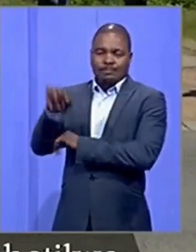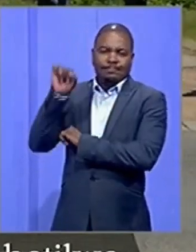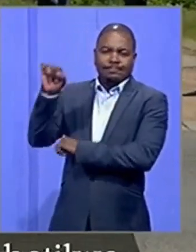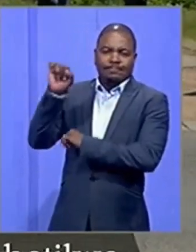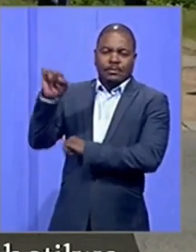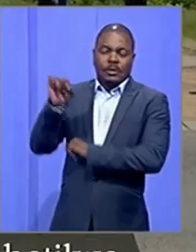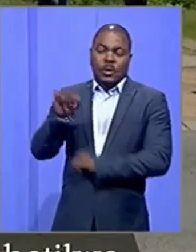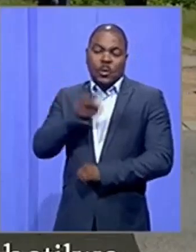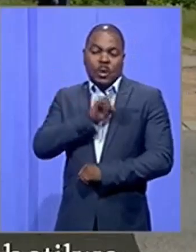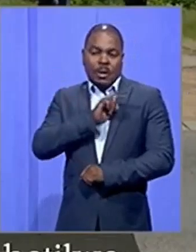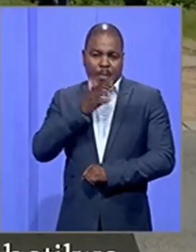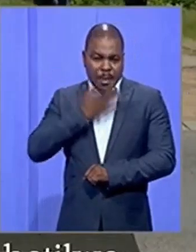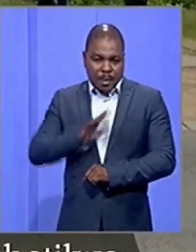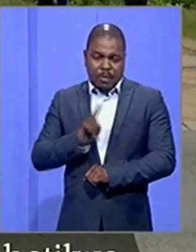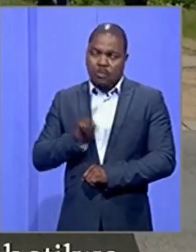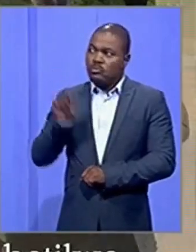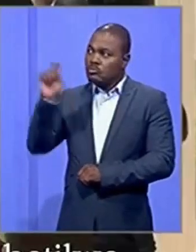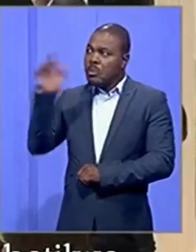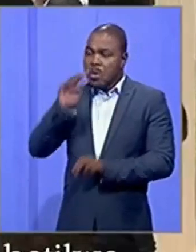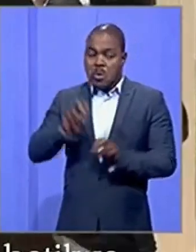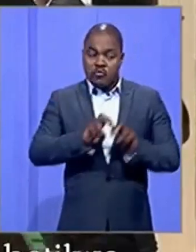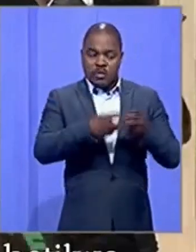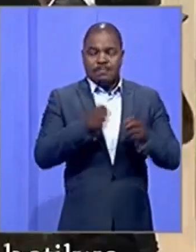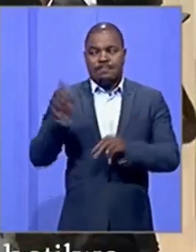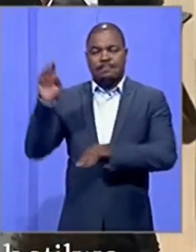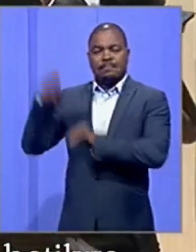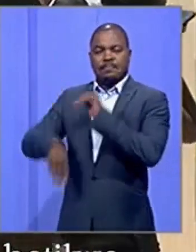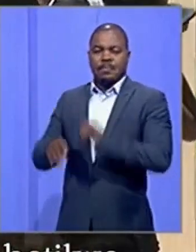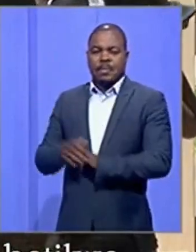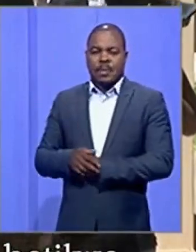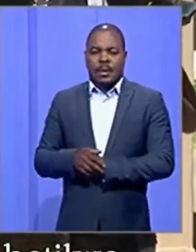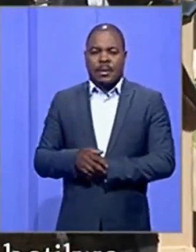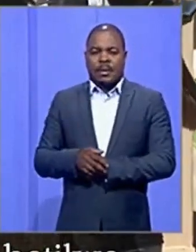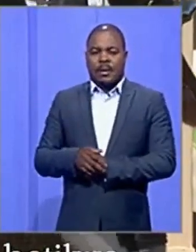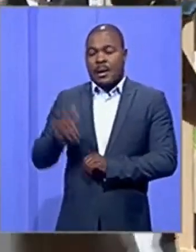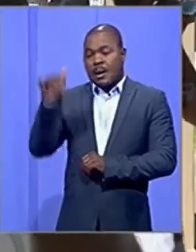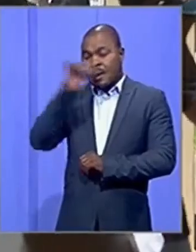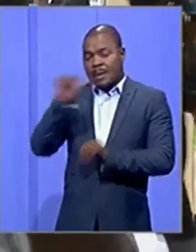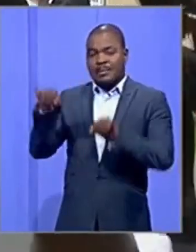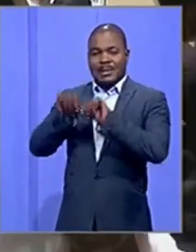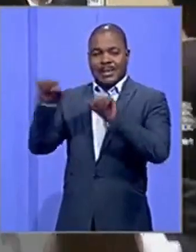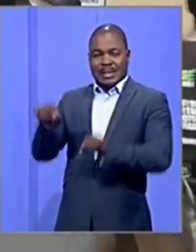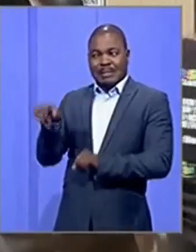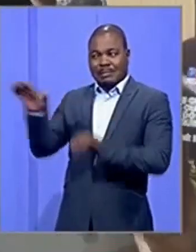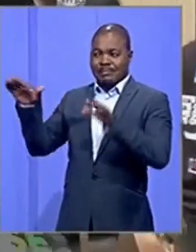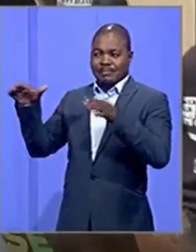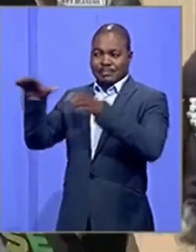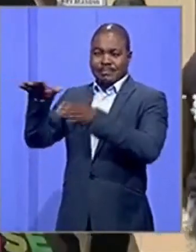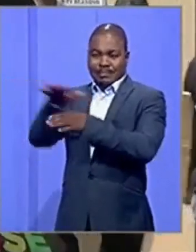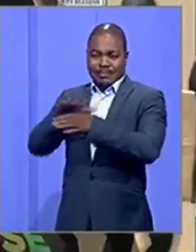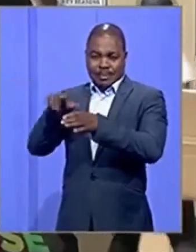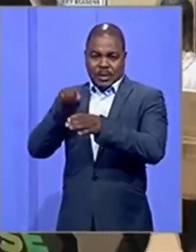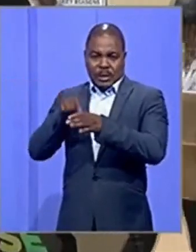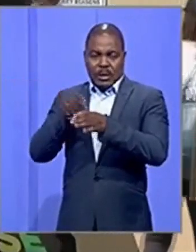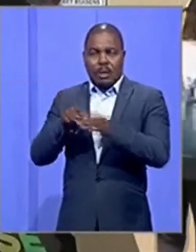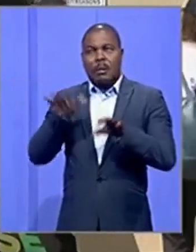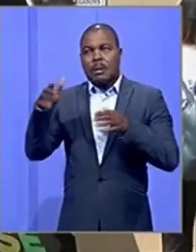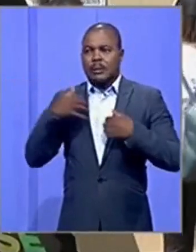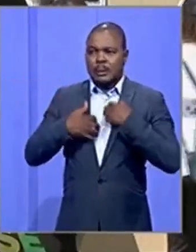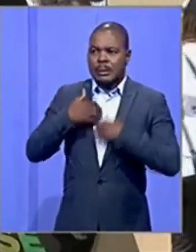nkwe mehato kgahlano le bahlekefetsi. The criminal justice cluster ga gona that political